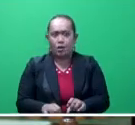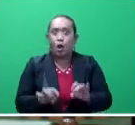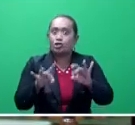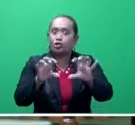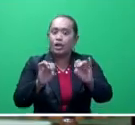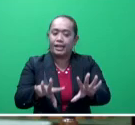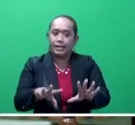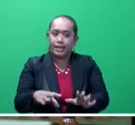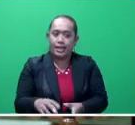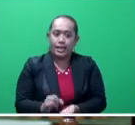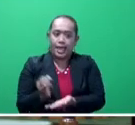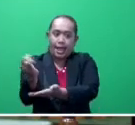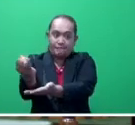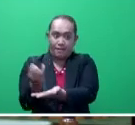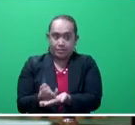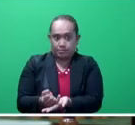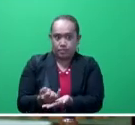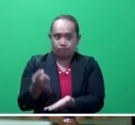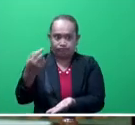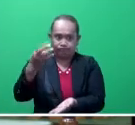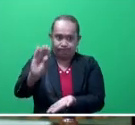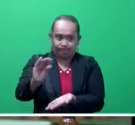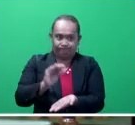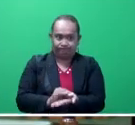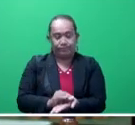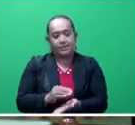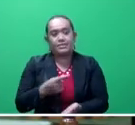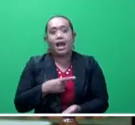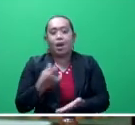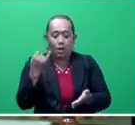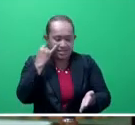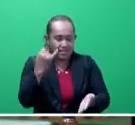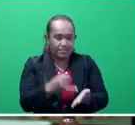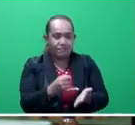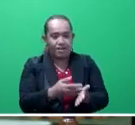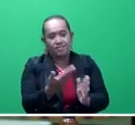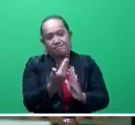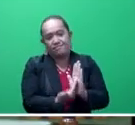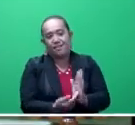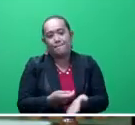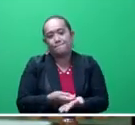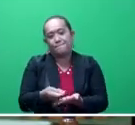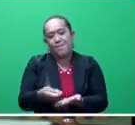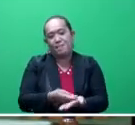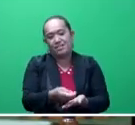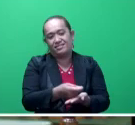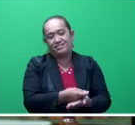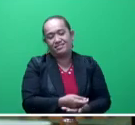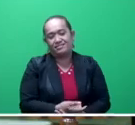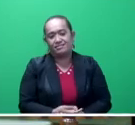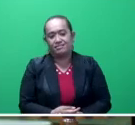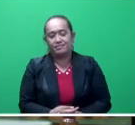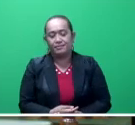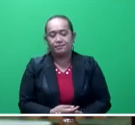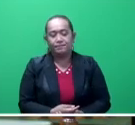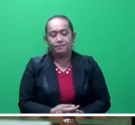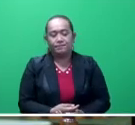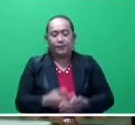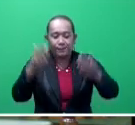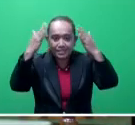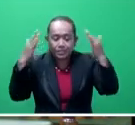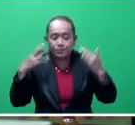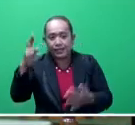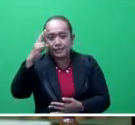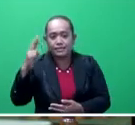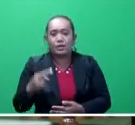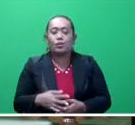IT systems that helped identify and disburse these assistance payments. Mr. Speaker, sir, government